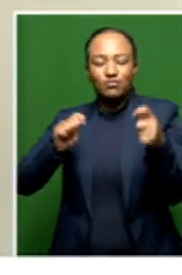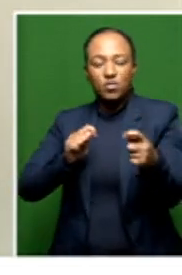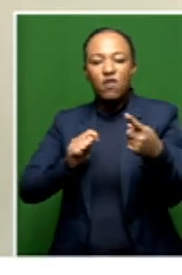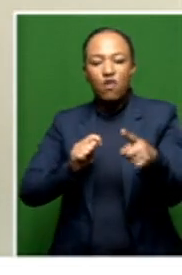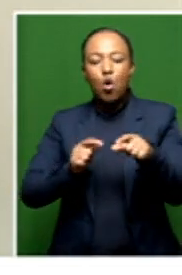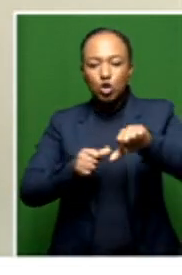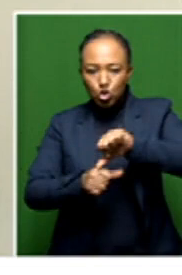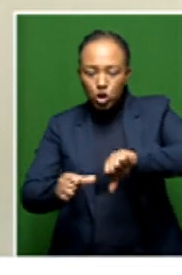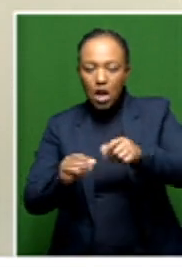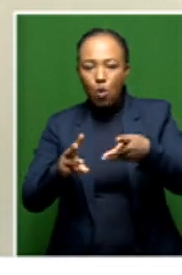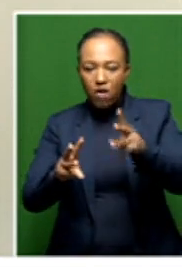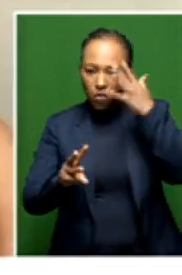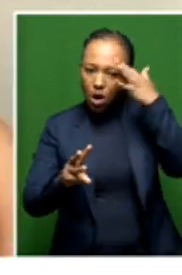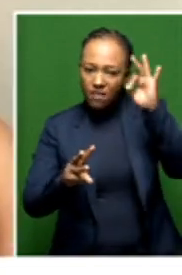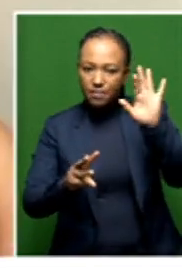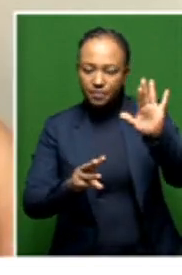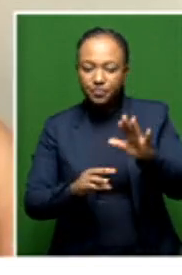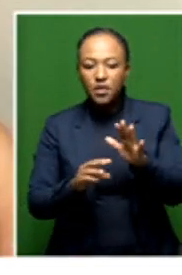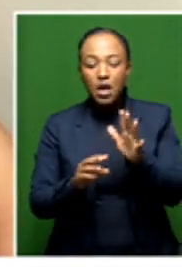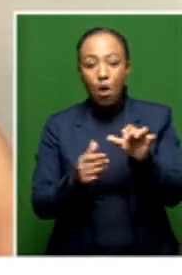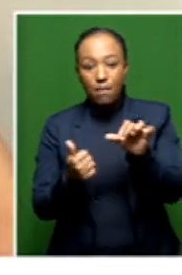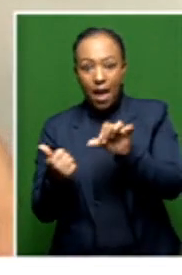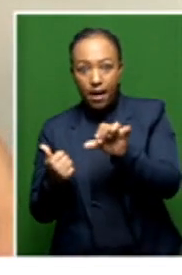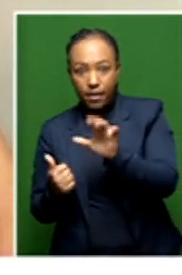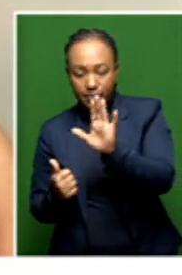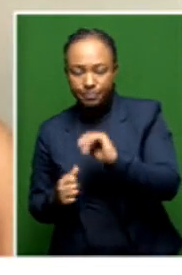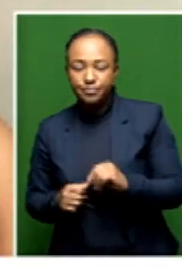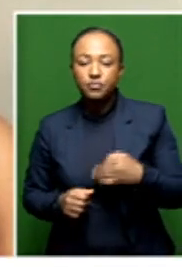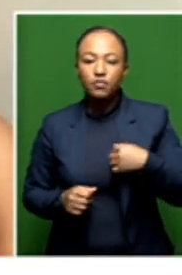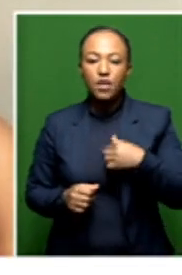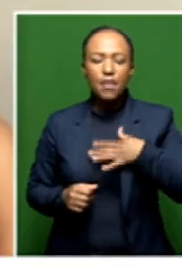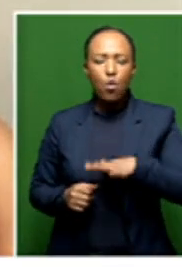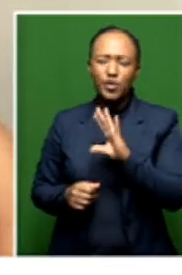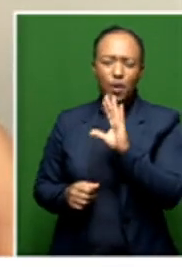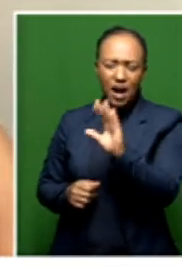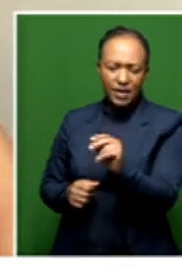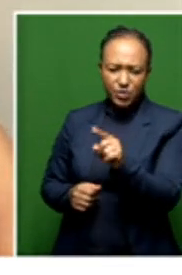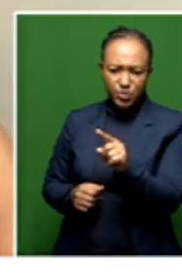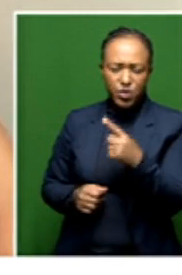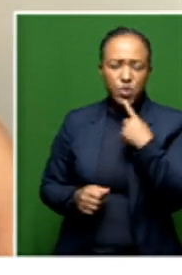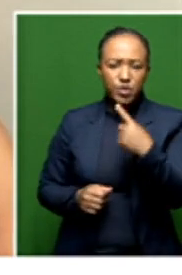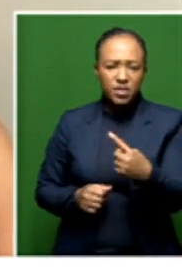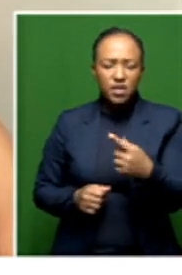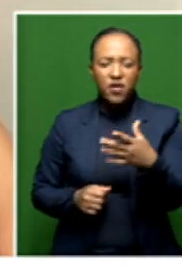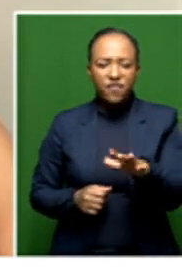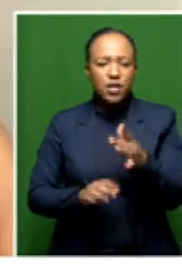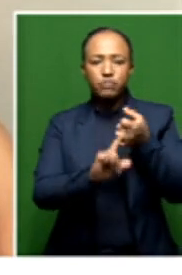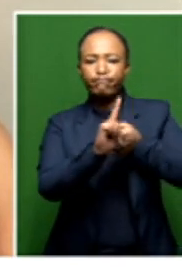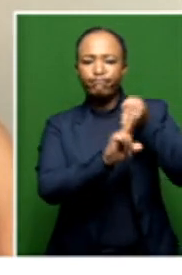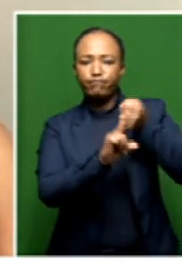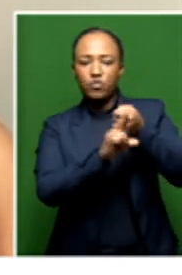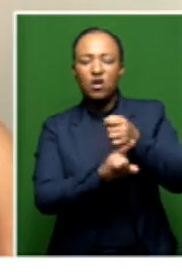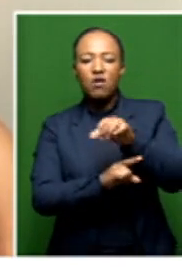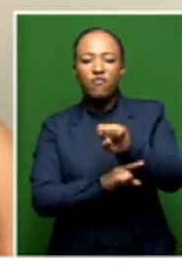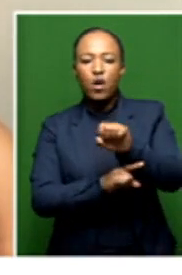the socialist state. Mm. I'm going to come back to that in just a minute, but I need to ask you, you say you have thus been pushing for the